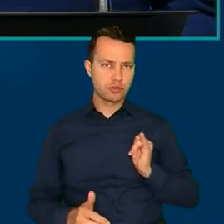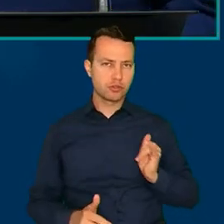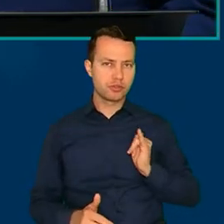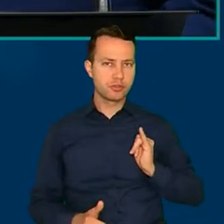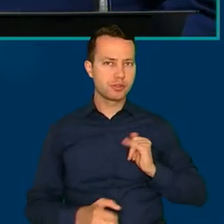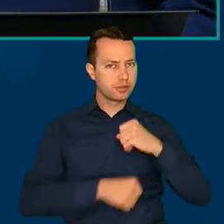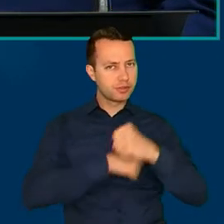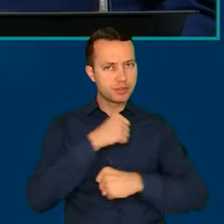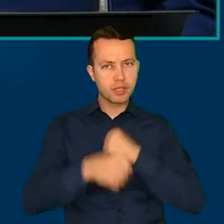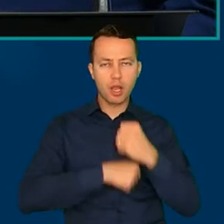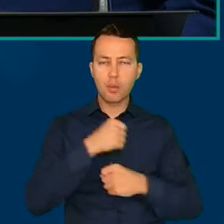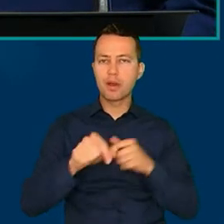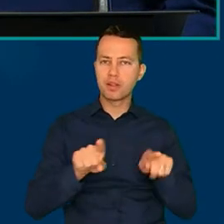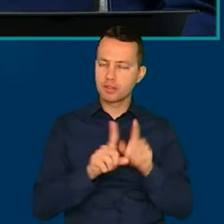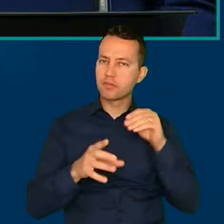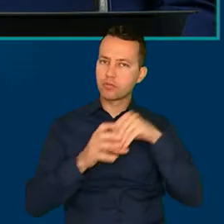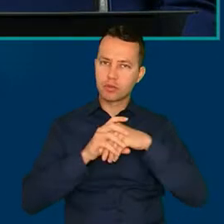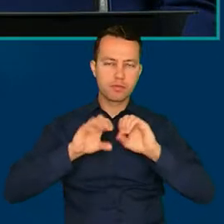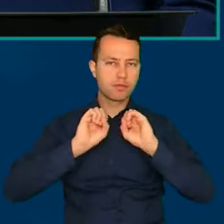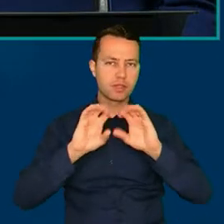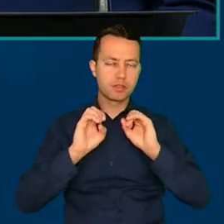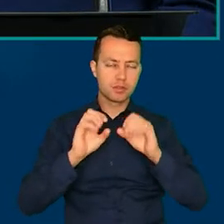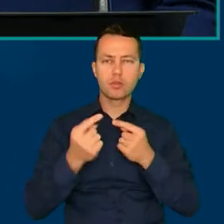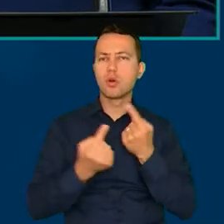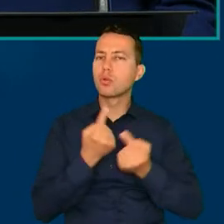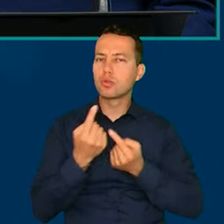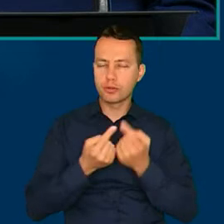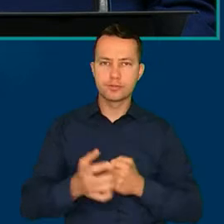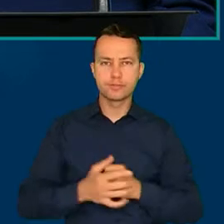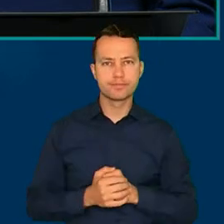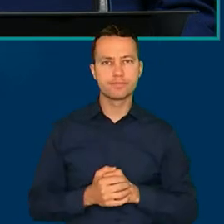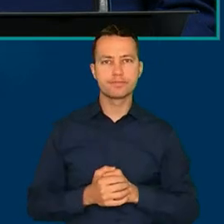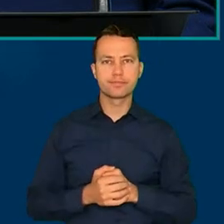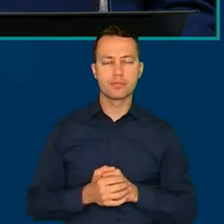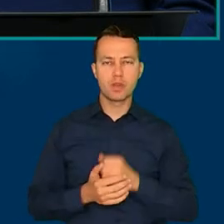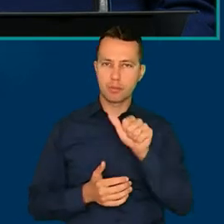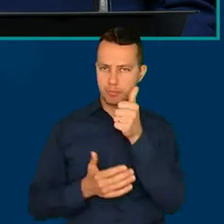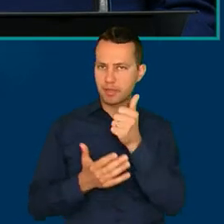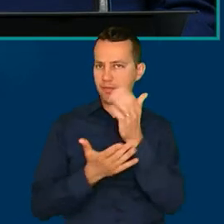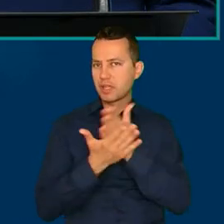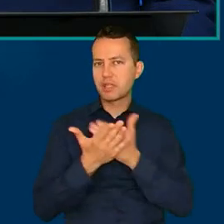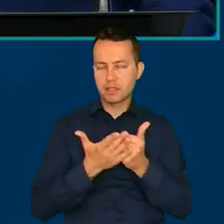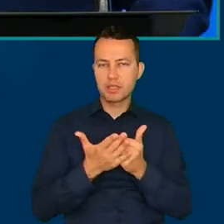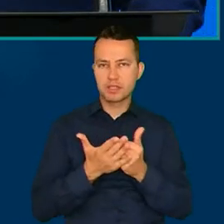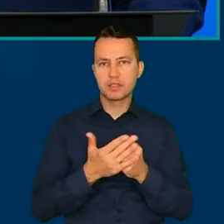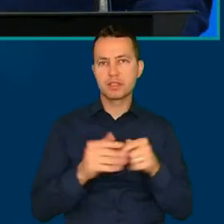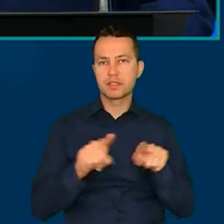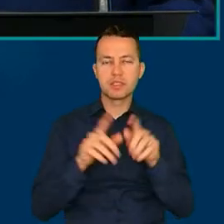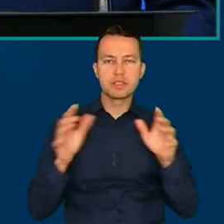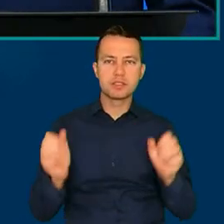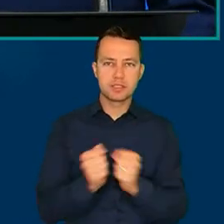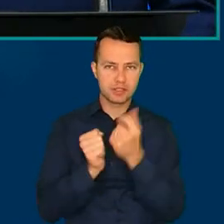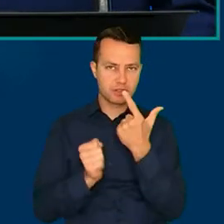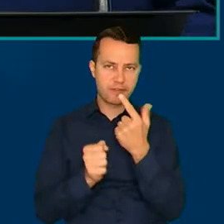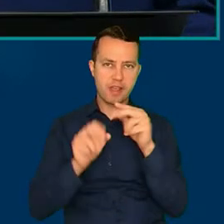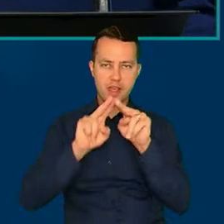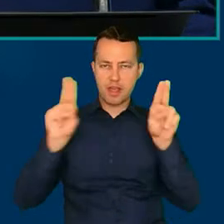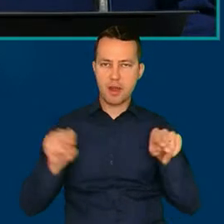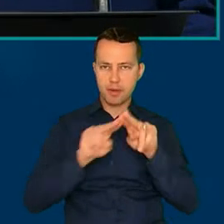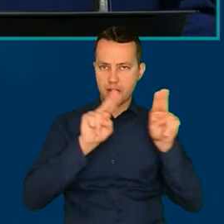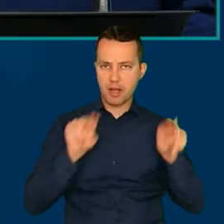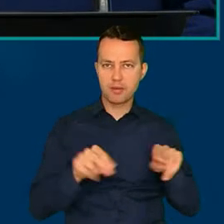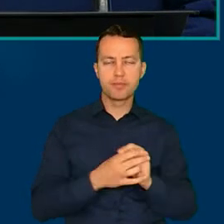due diligence has a preventive nature and what it involves. In the first part, you will find two